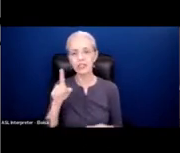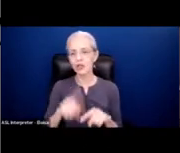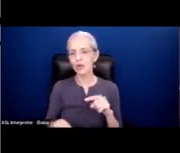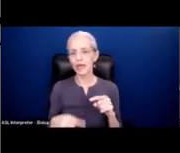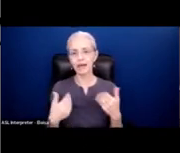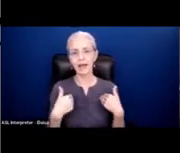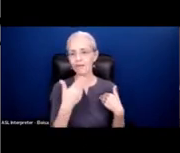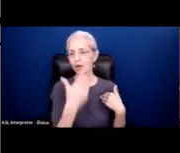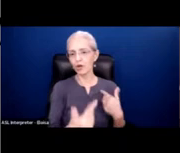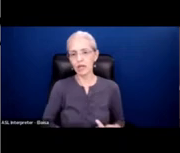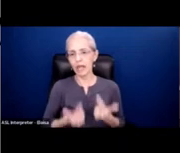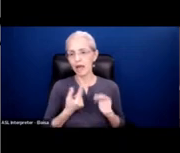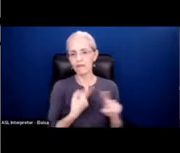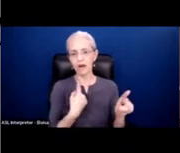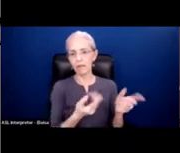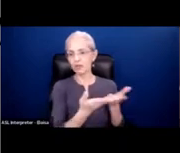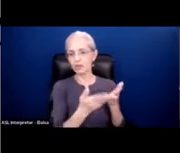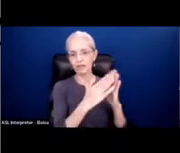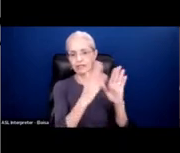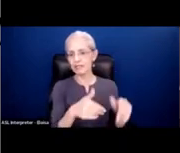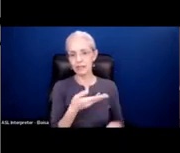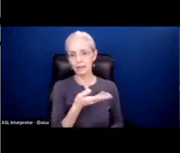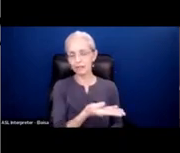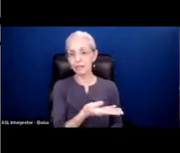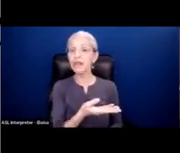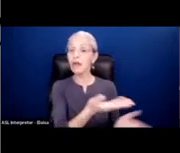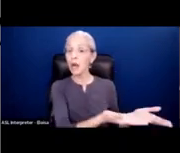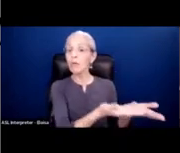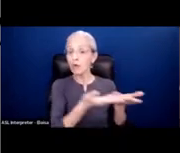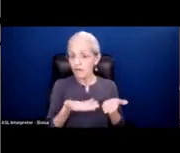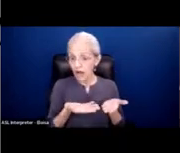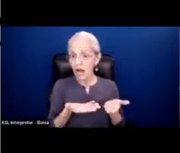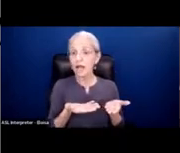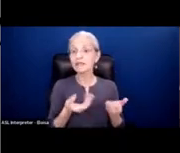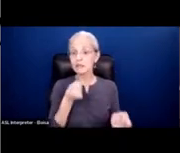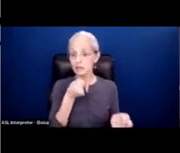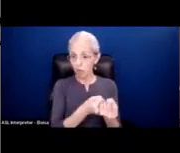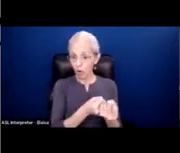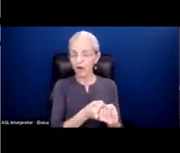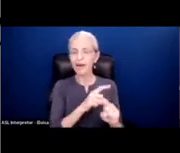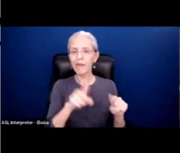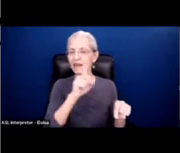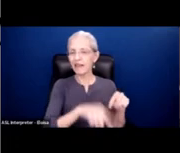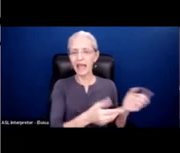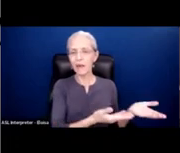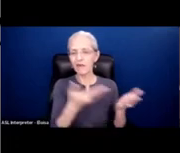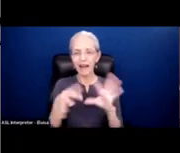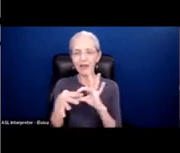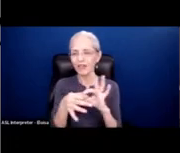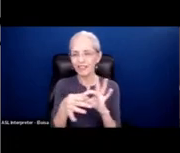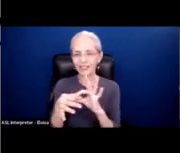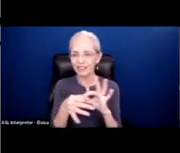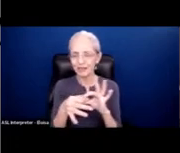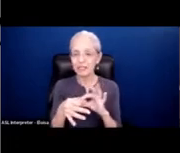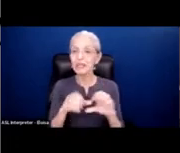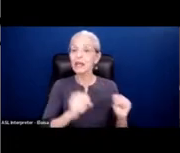service system. The service system, it provides for support, but it can't provide for relationships. It